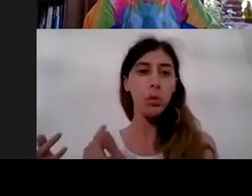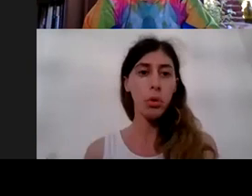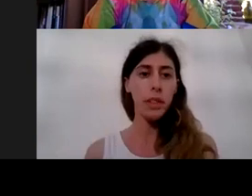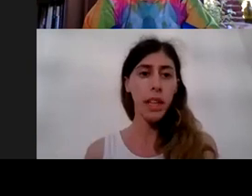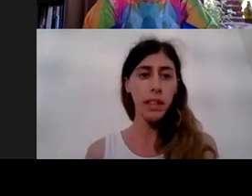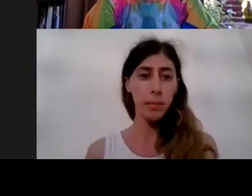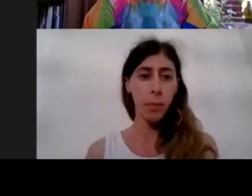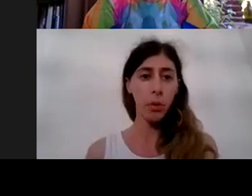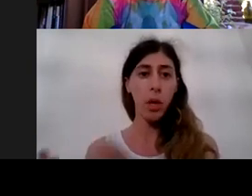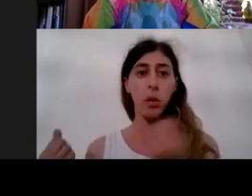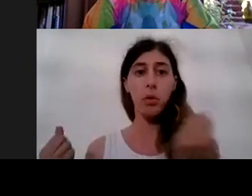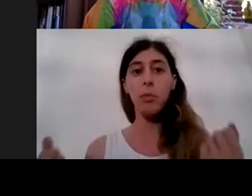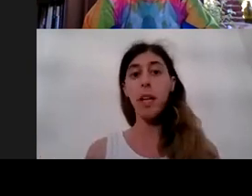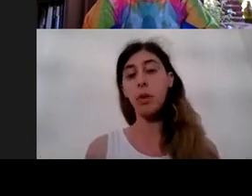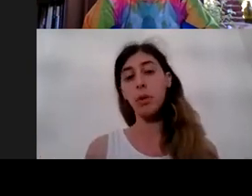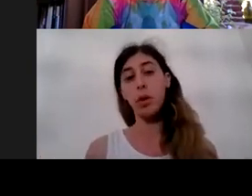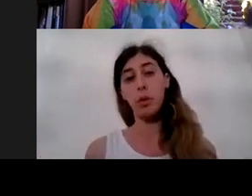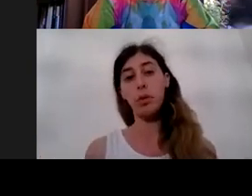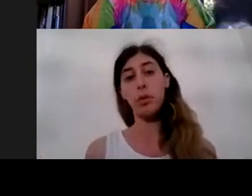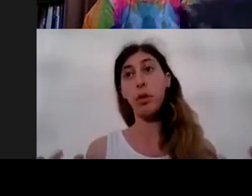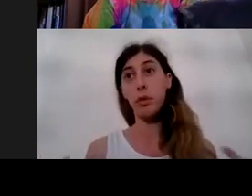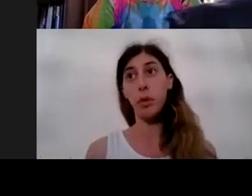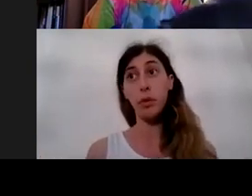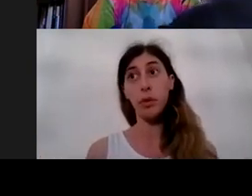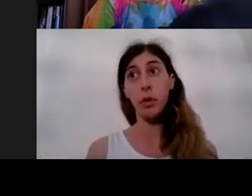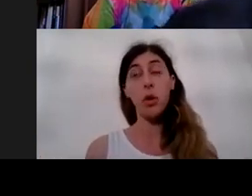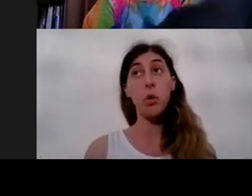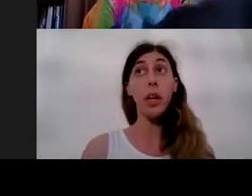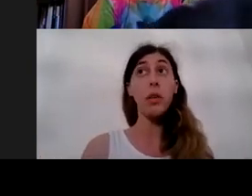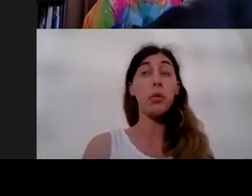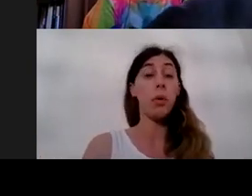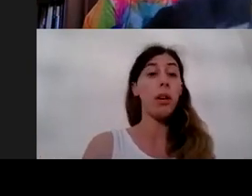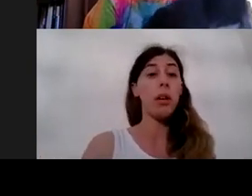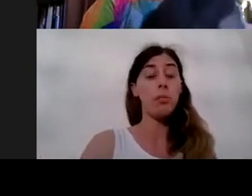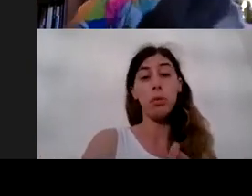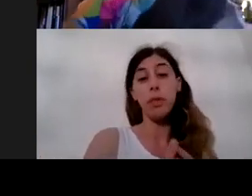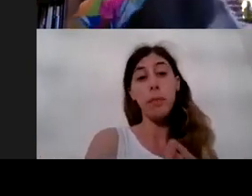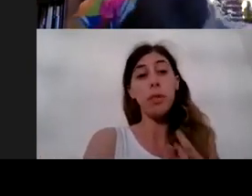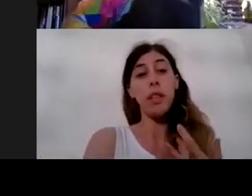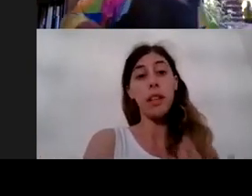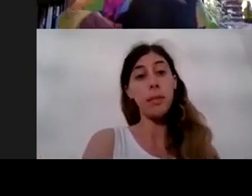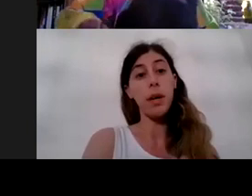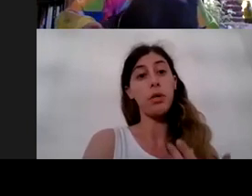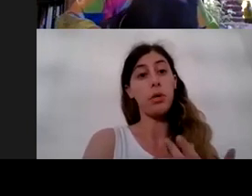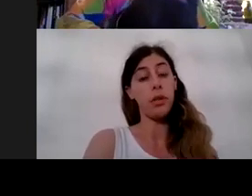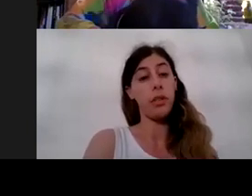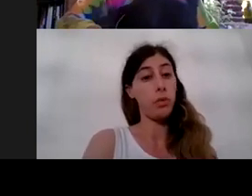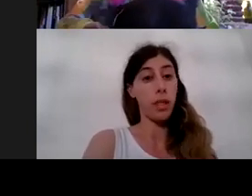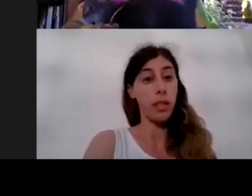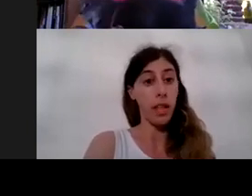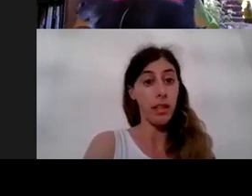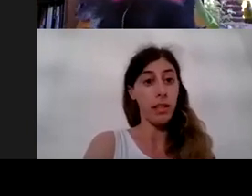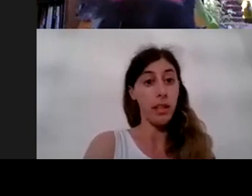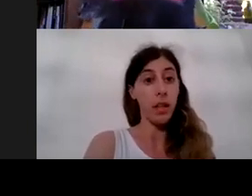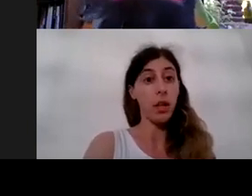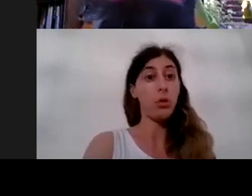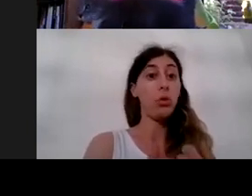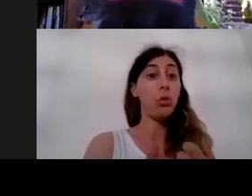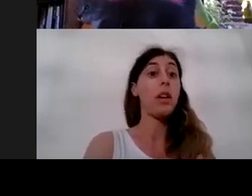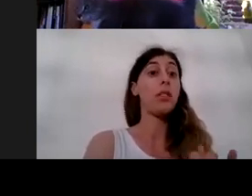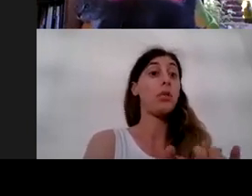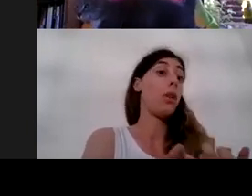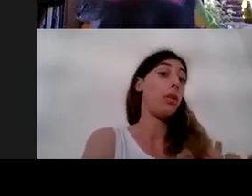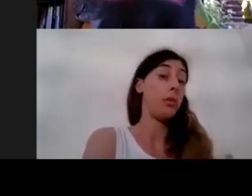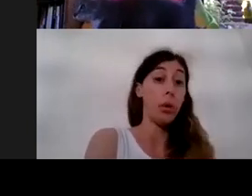social status of the person. The public service should be equal for all, and access to health should be equal